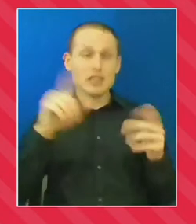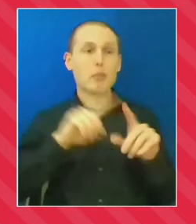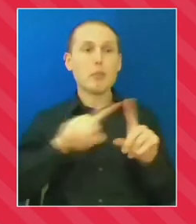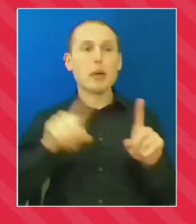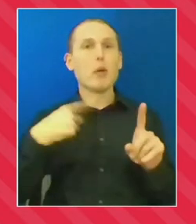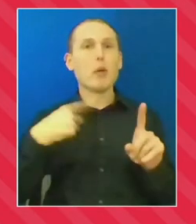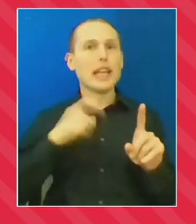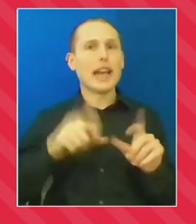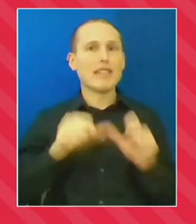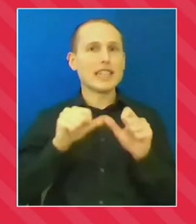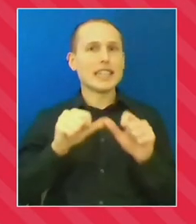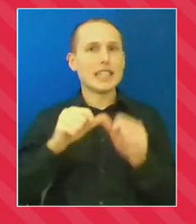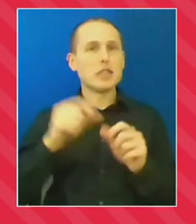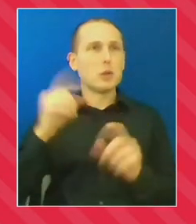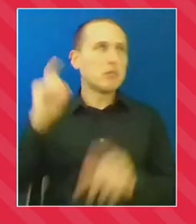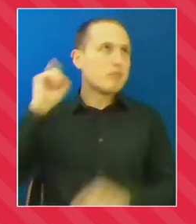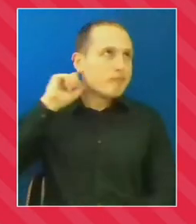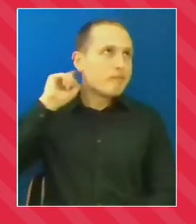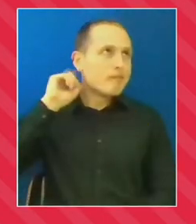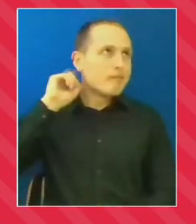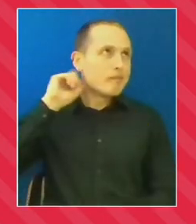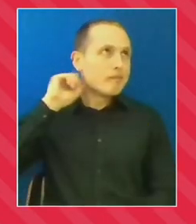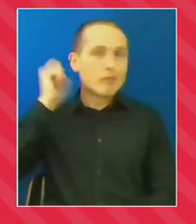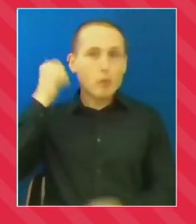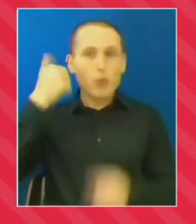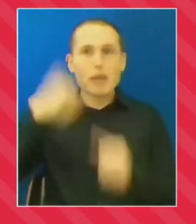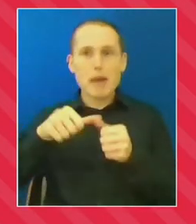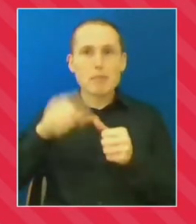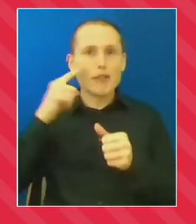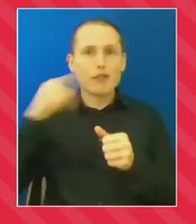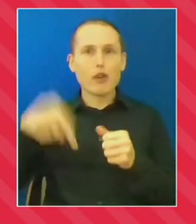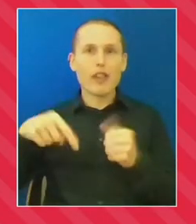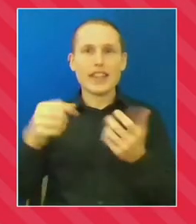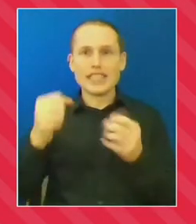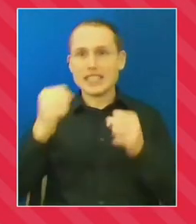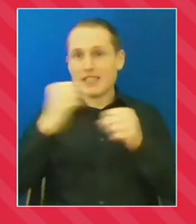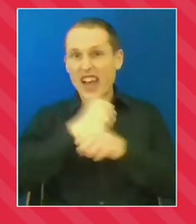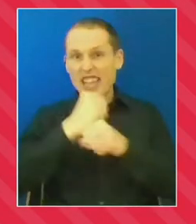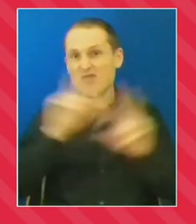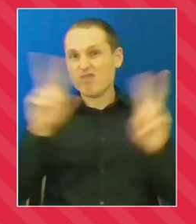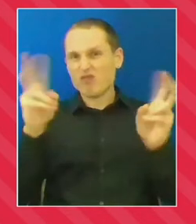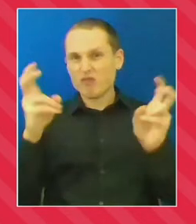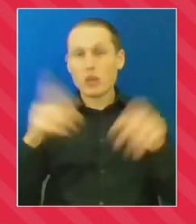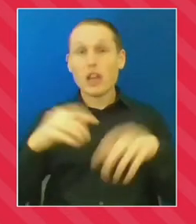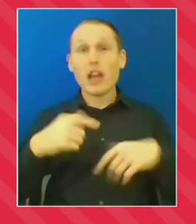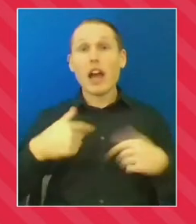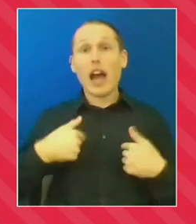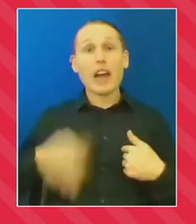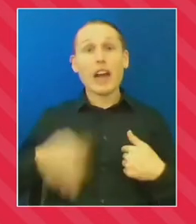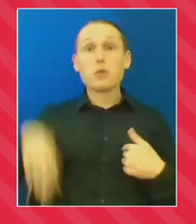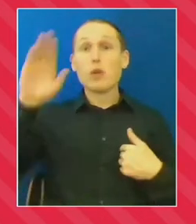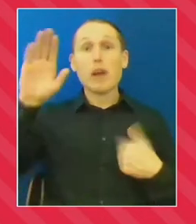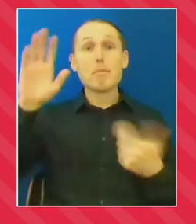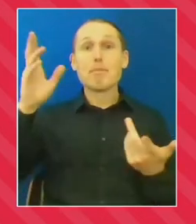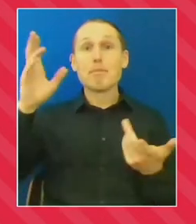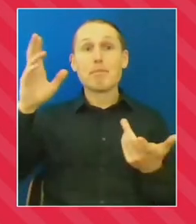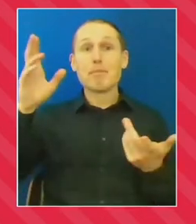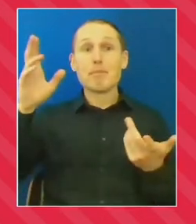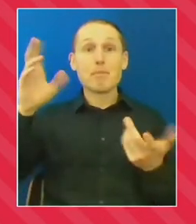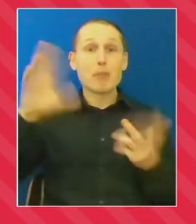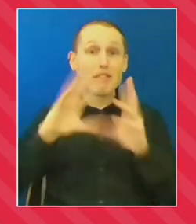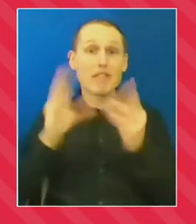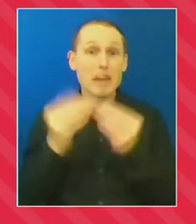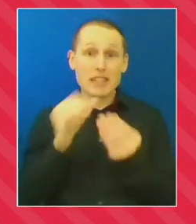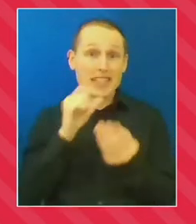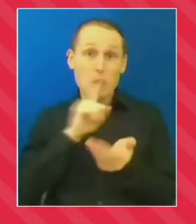ourselves of as we fight this fight. You know, I grew up in households that weren't wealthy. Mm-hmm. You